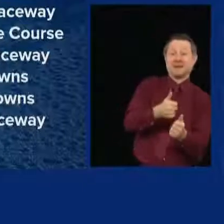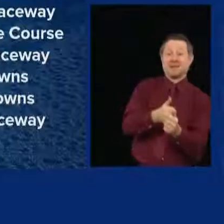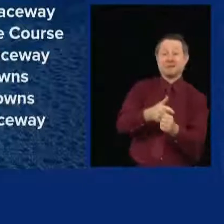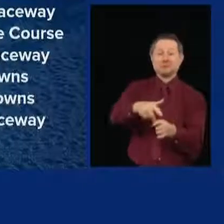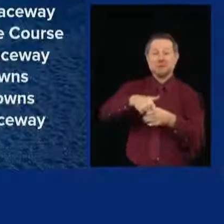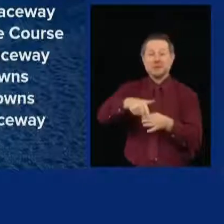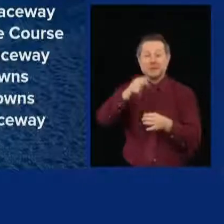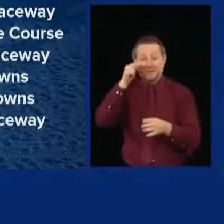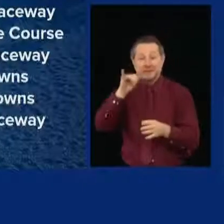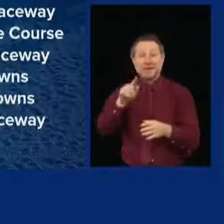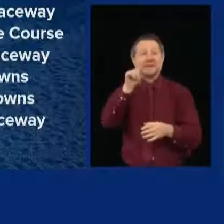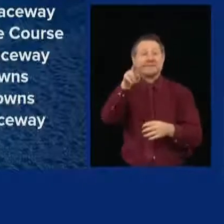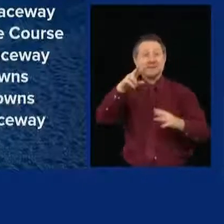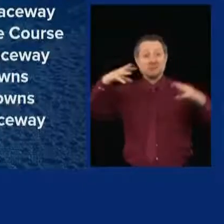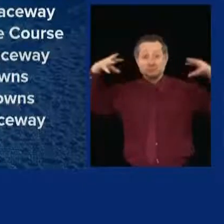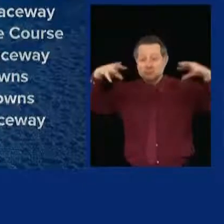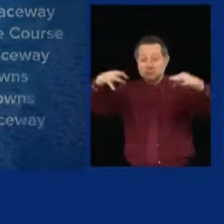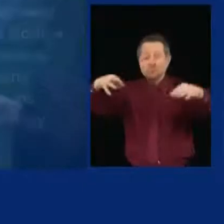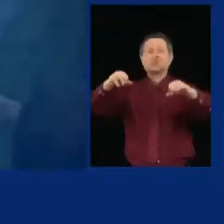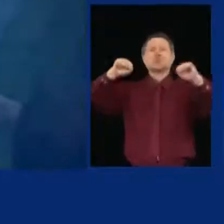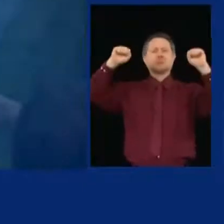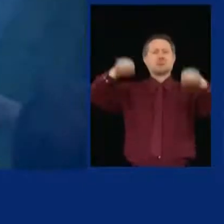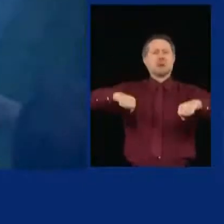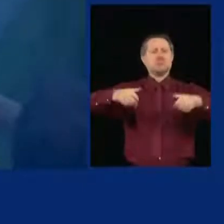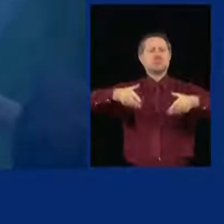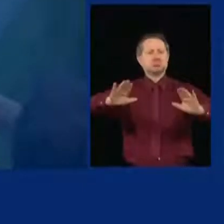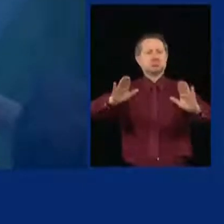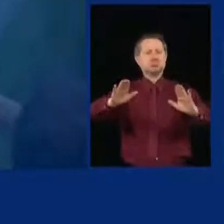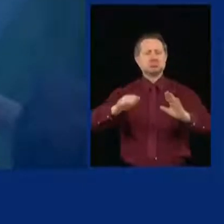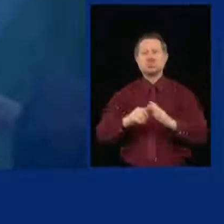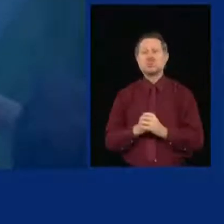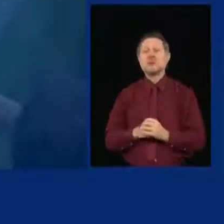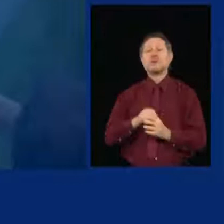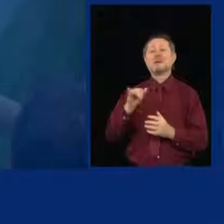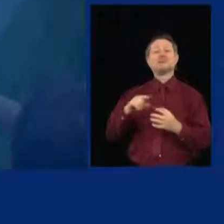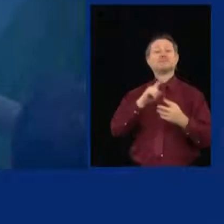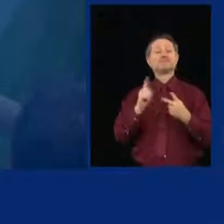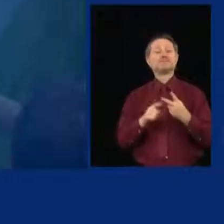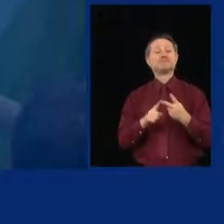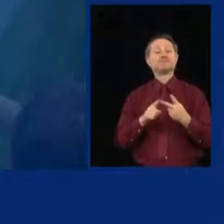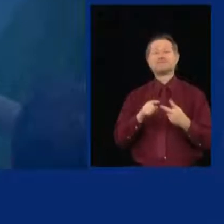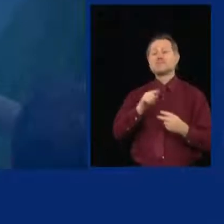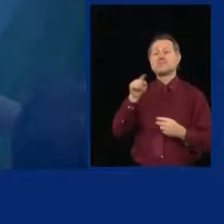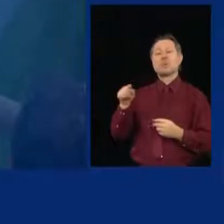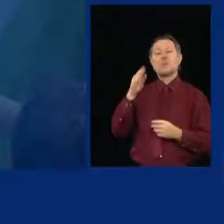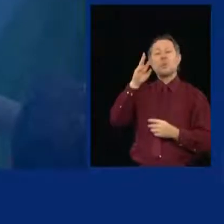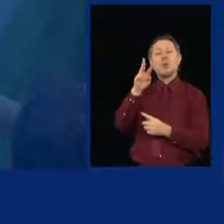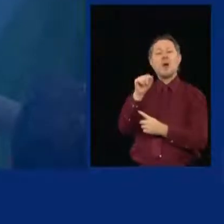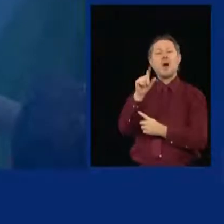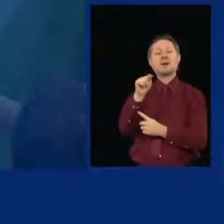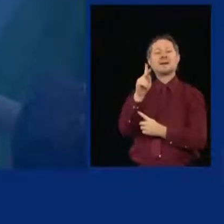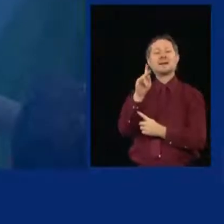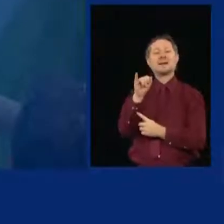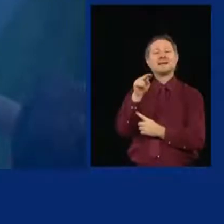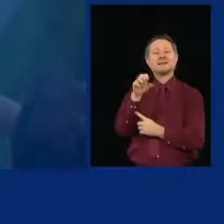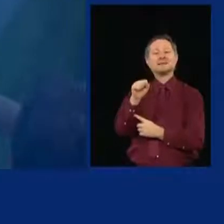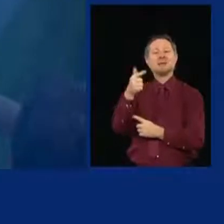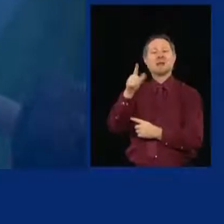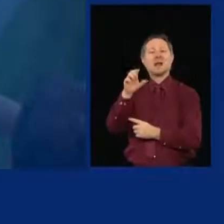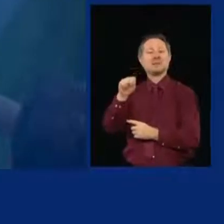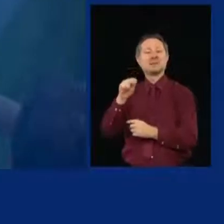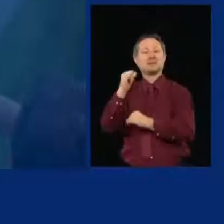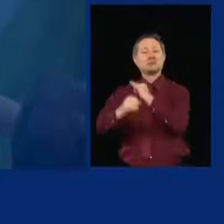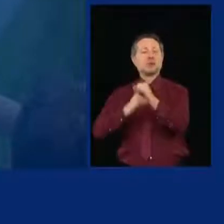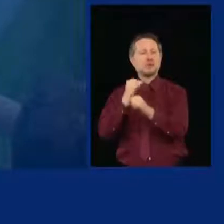viewers, that can still work. That is also true with Watkins Glen, that can